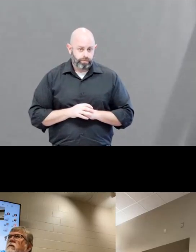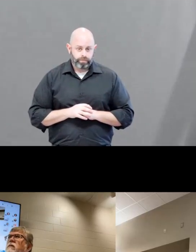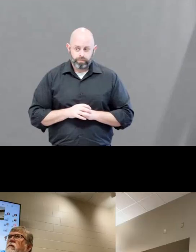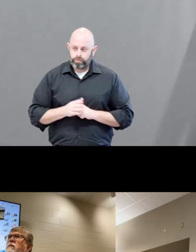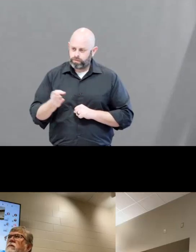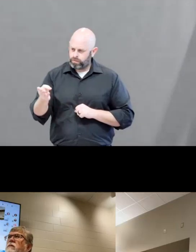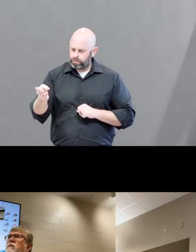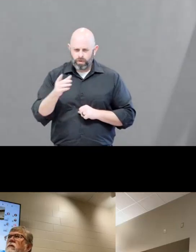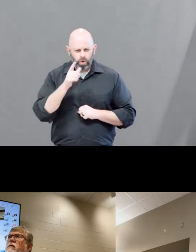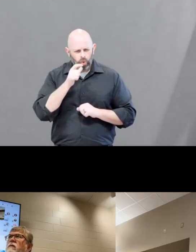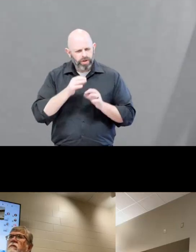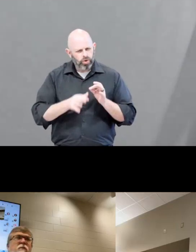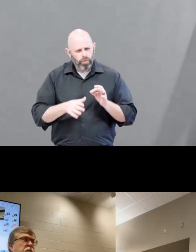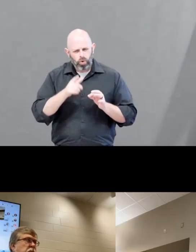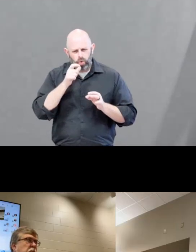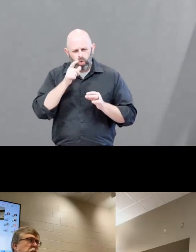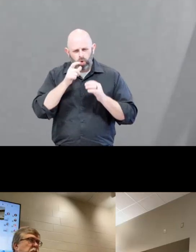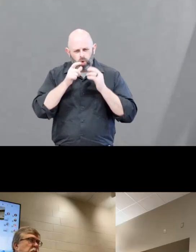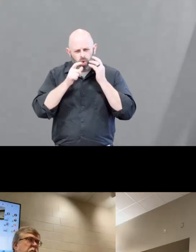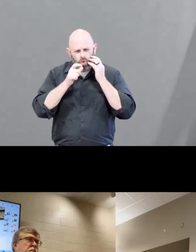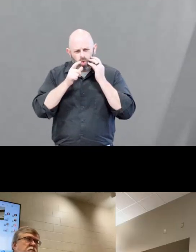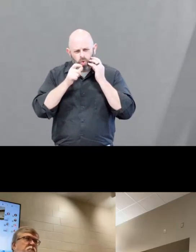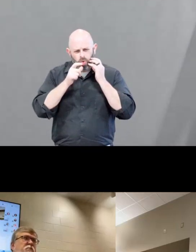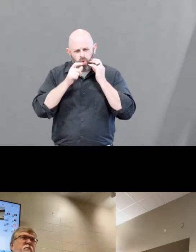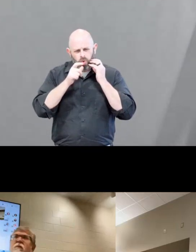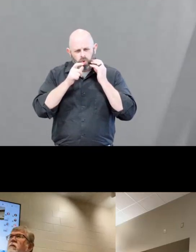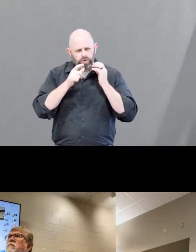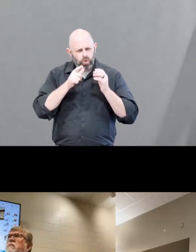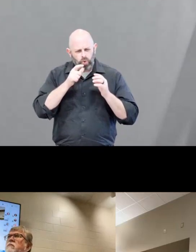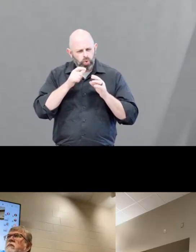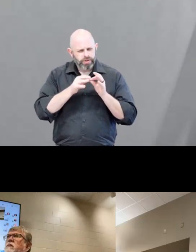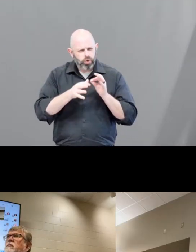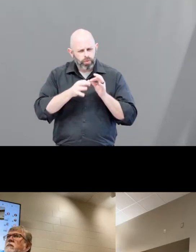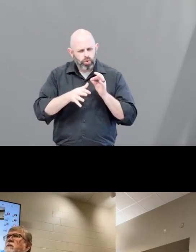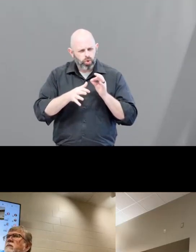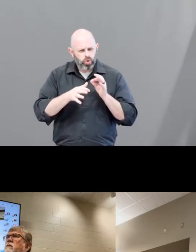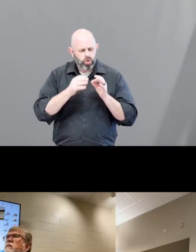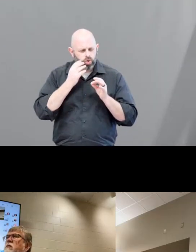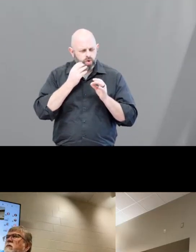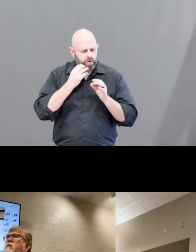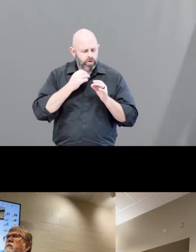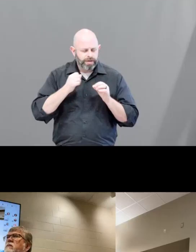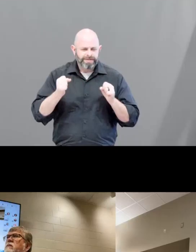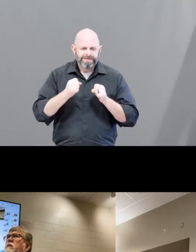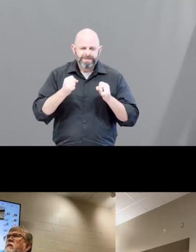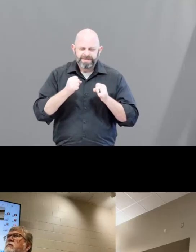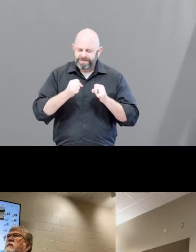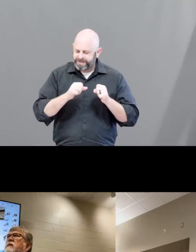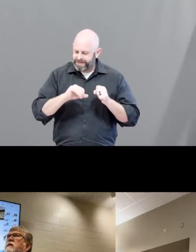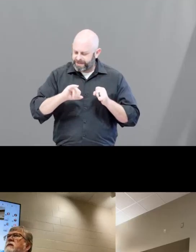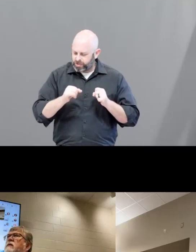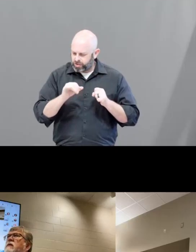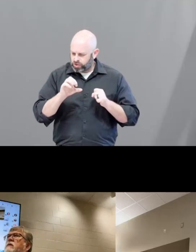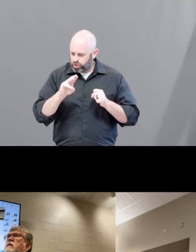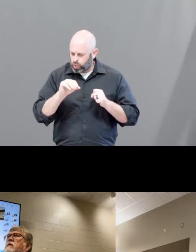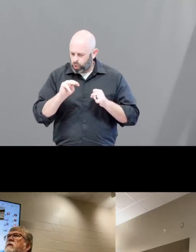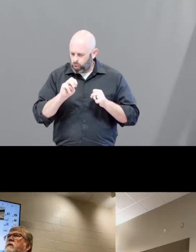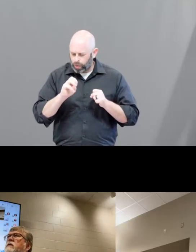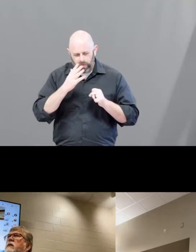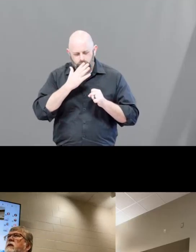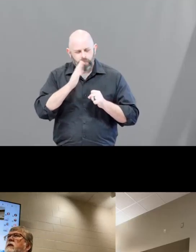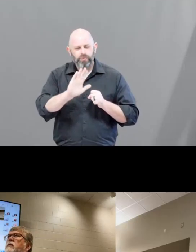And who is the interpreter? The interpreter, oh man.